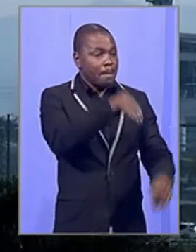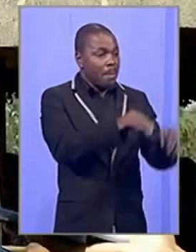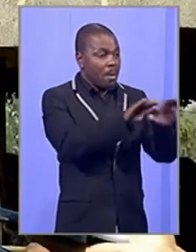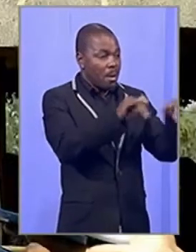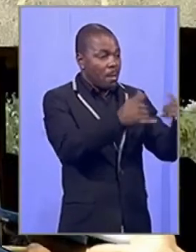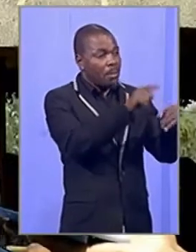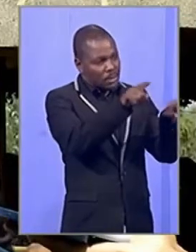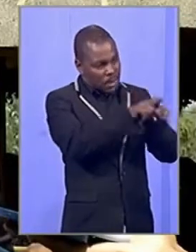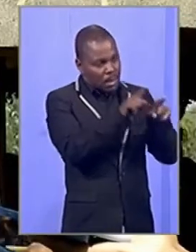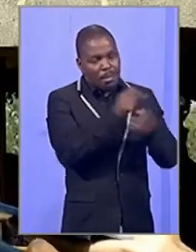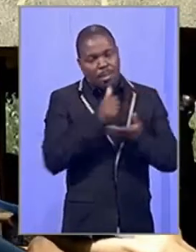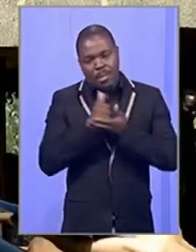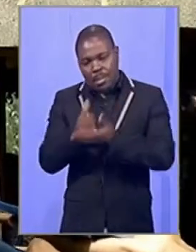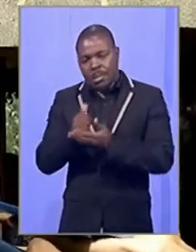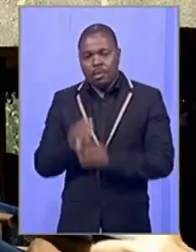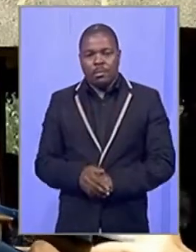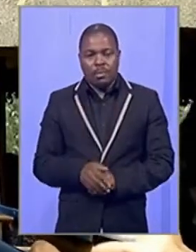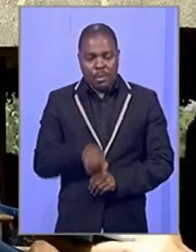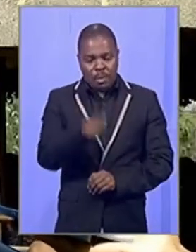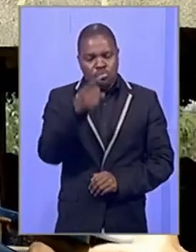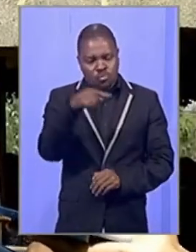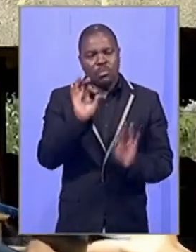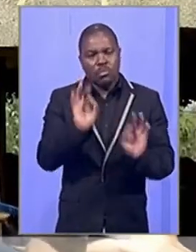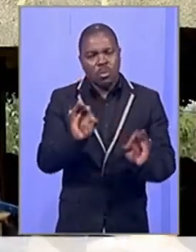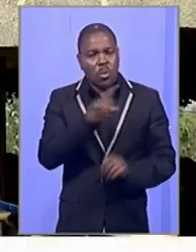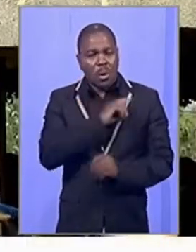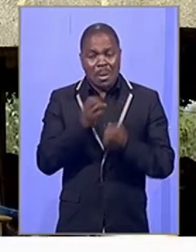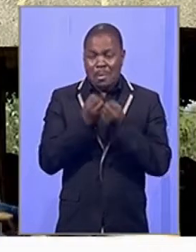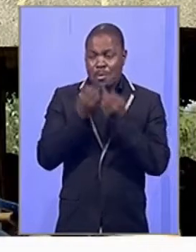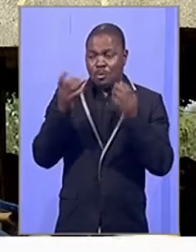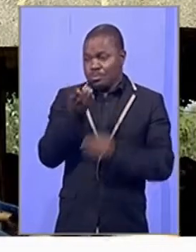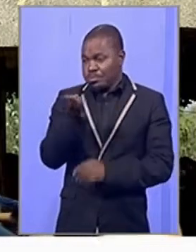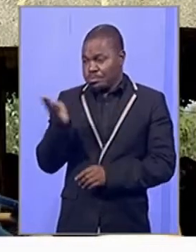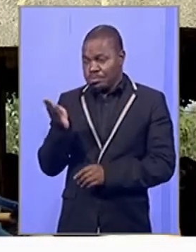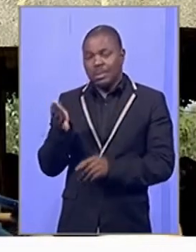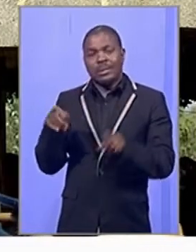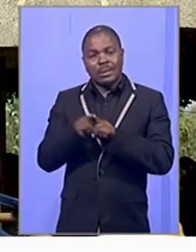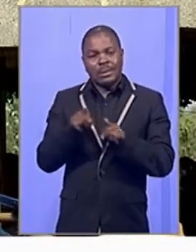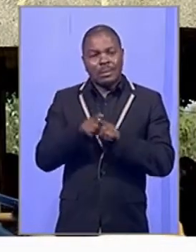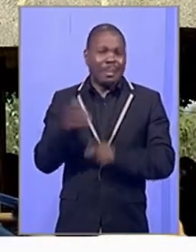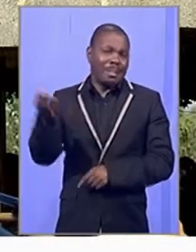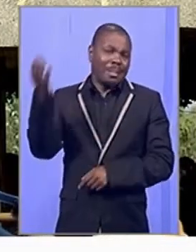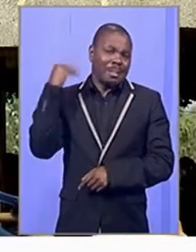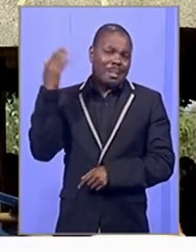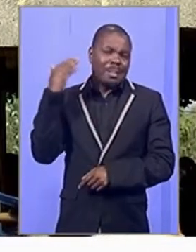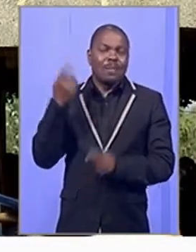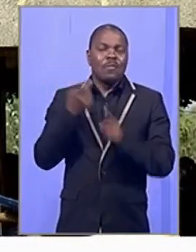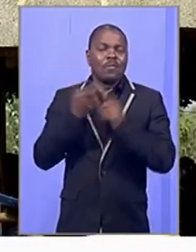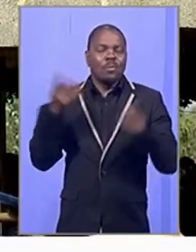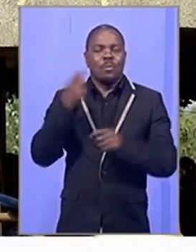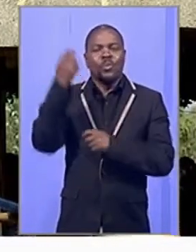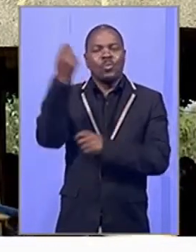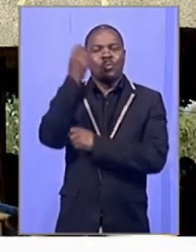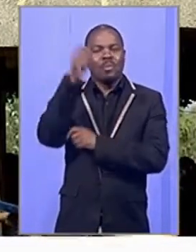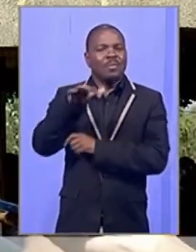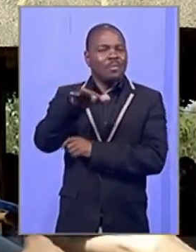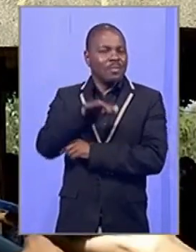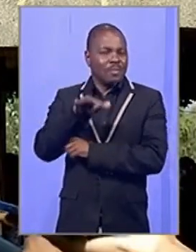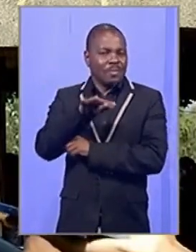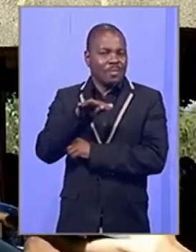thusa. This is a right step. Remember, most of them are historically in rural areas,